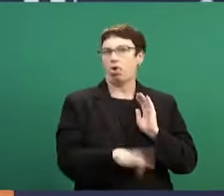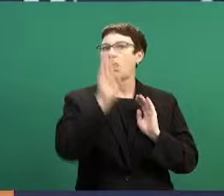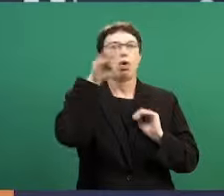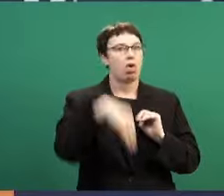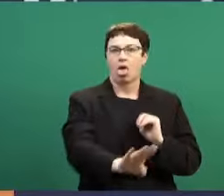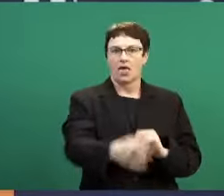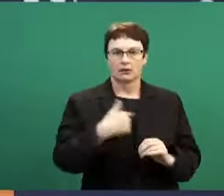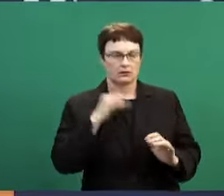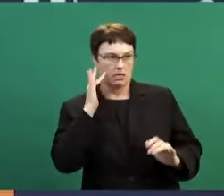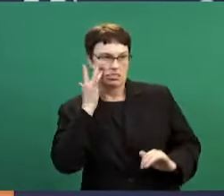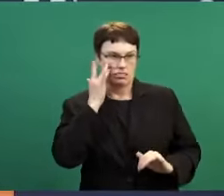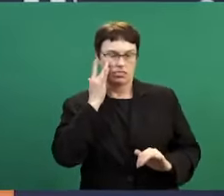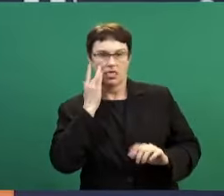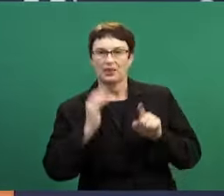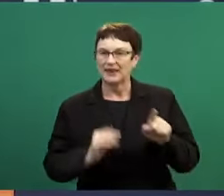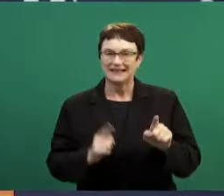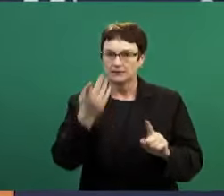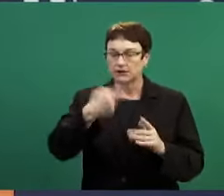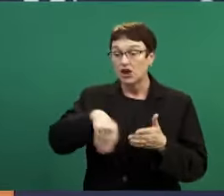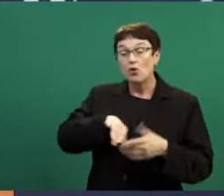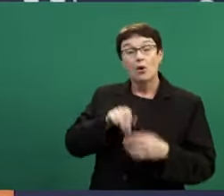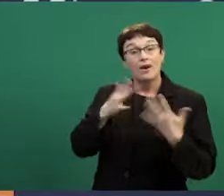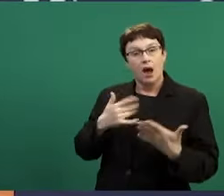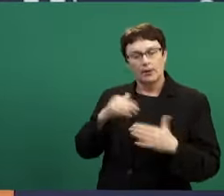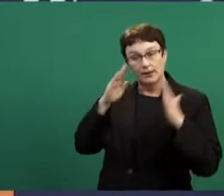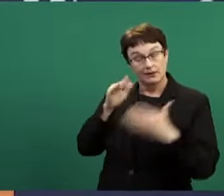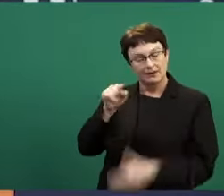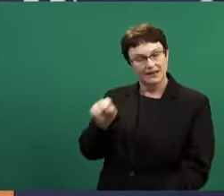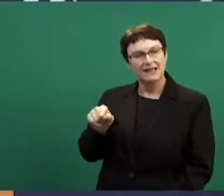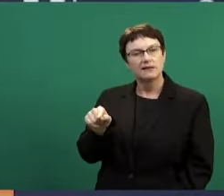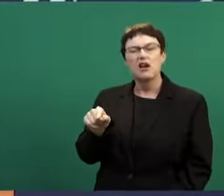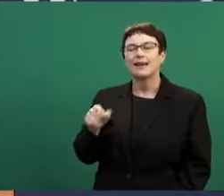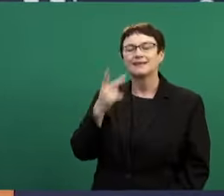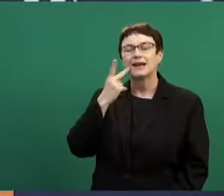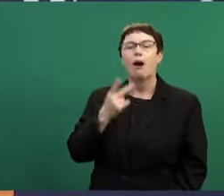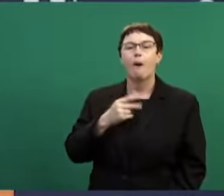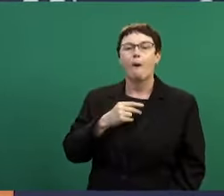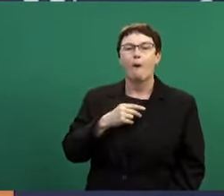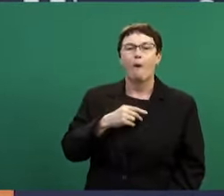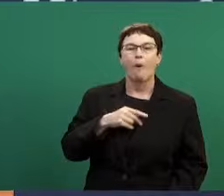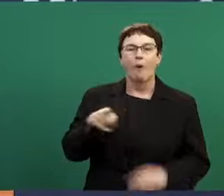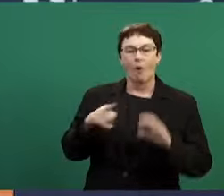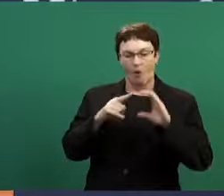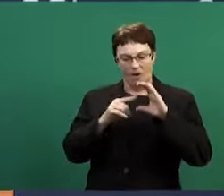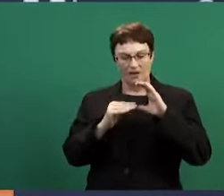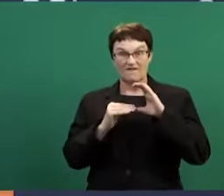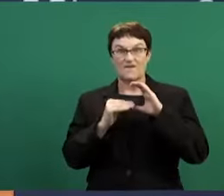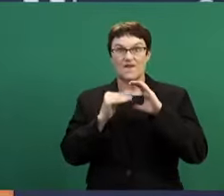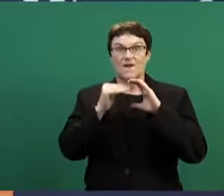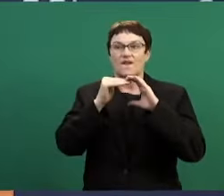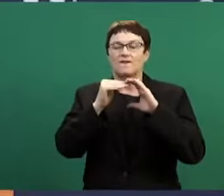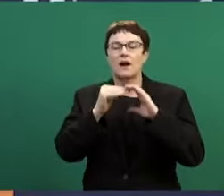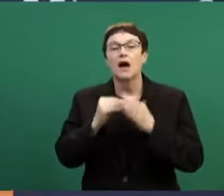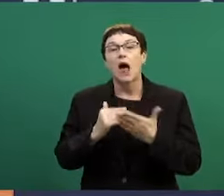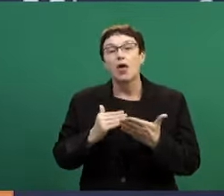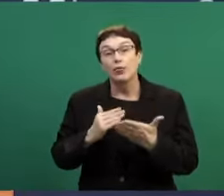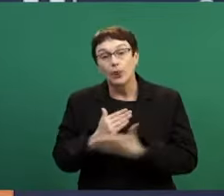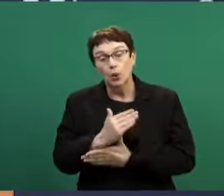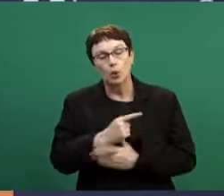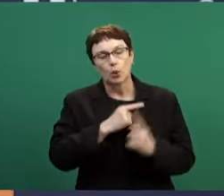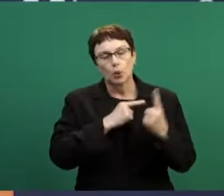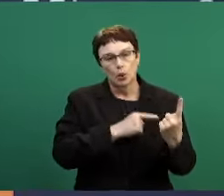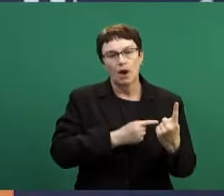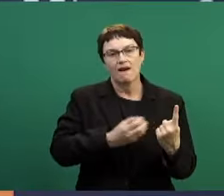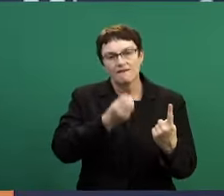inflationary pressures have not quite spread from the three volatile items being food,